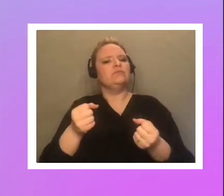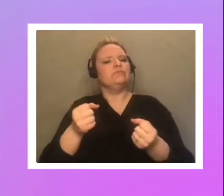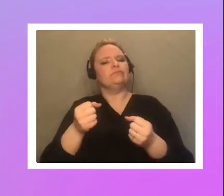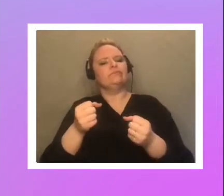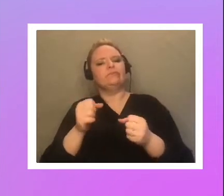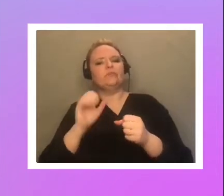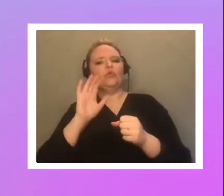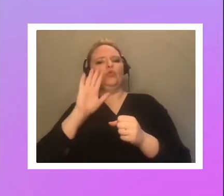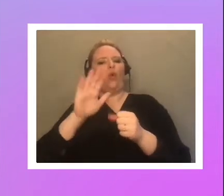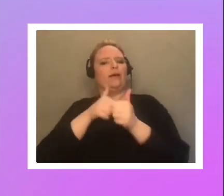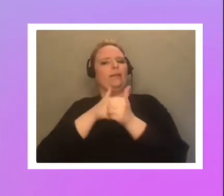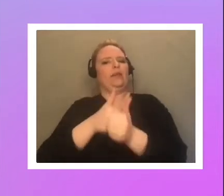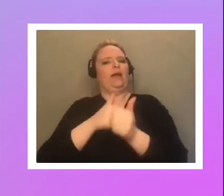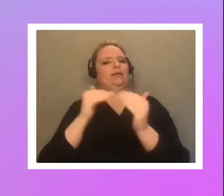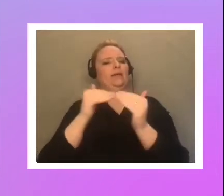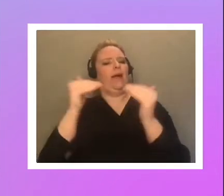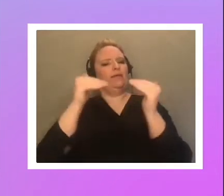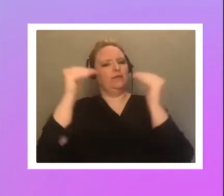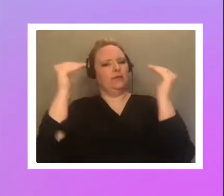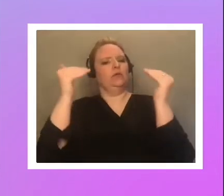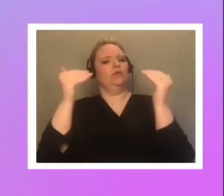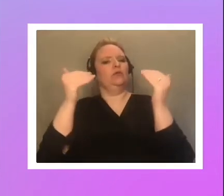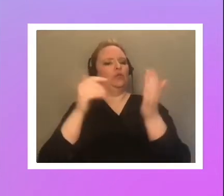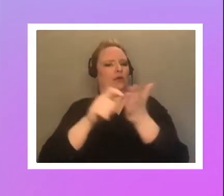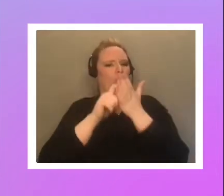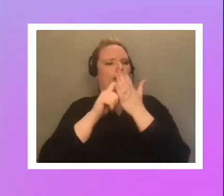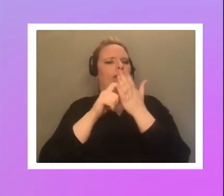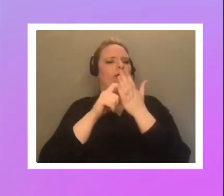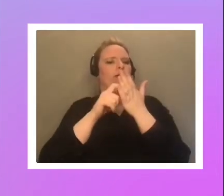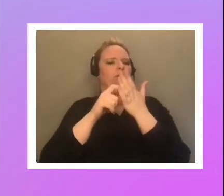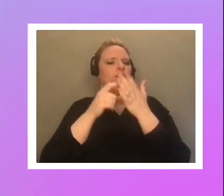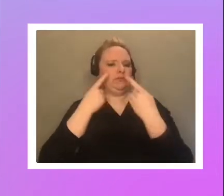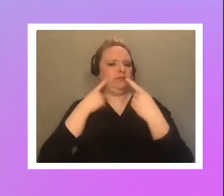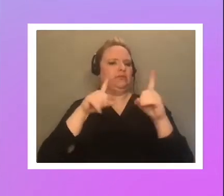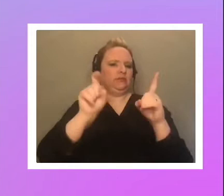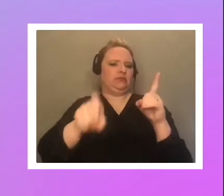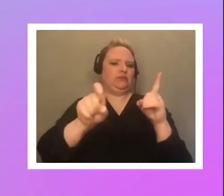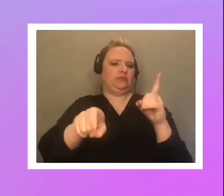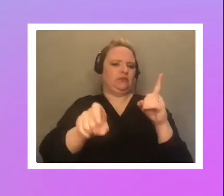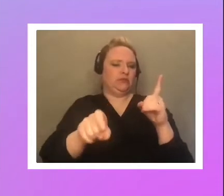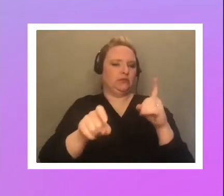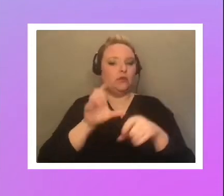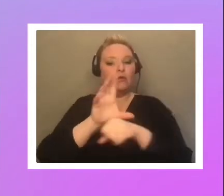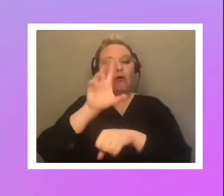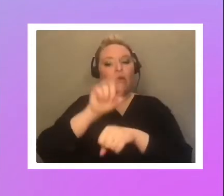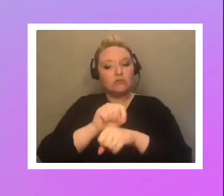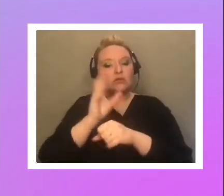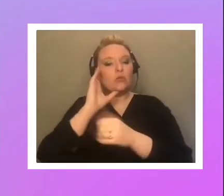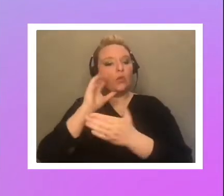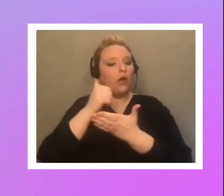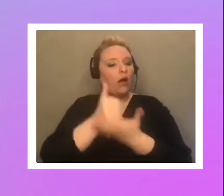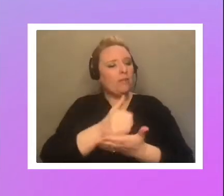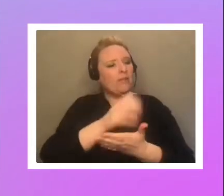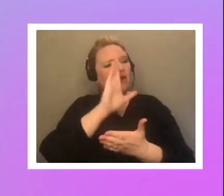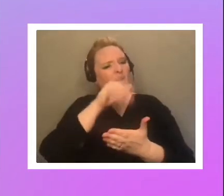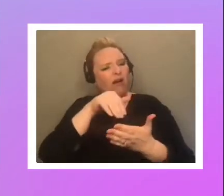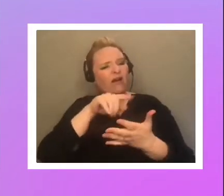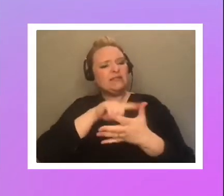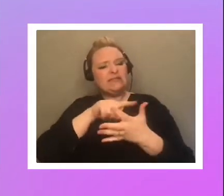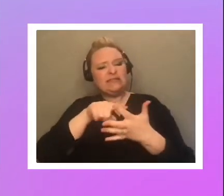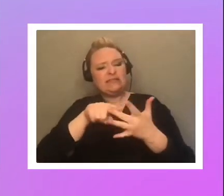that you need to achieve. And your consultant will help you know what you must